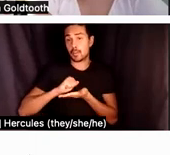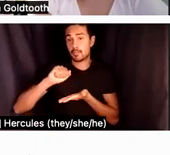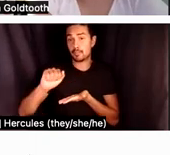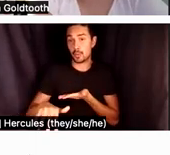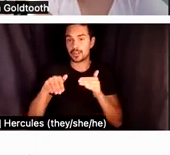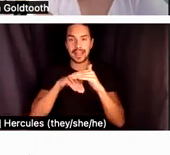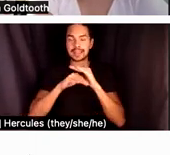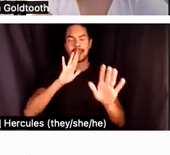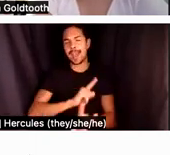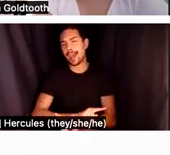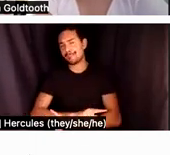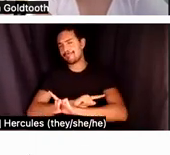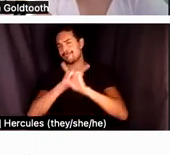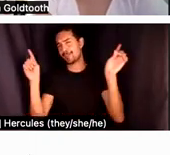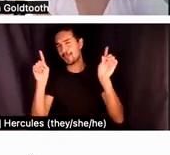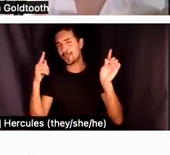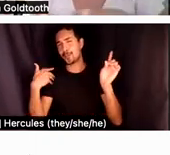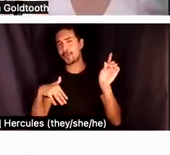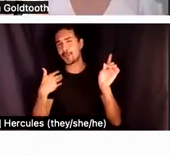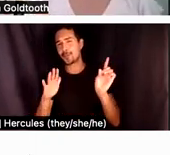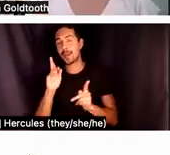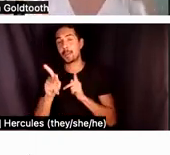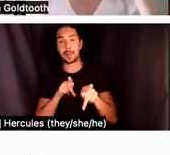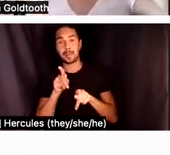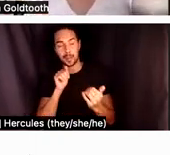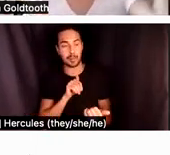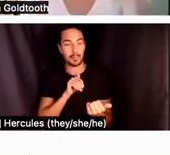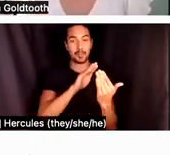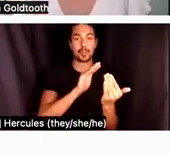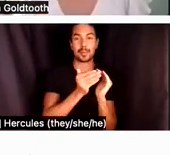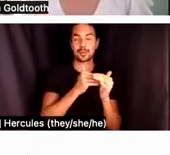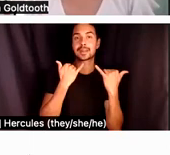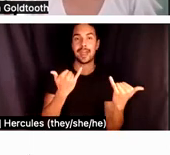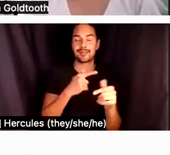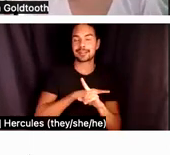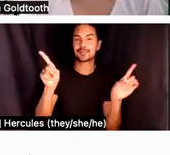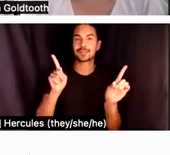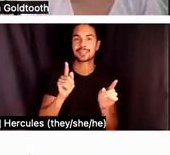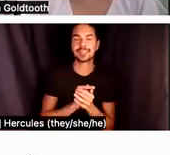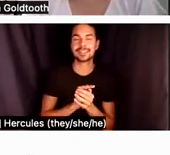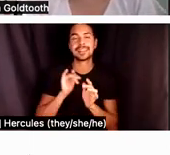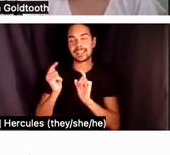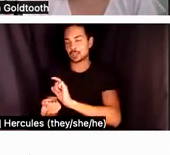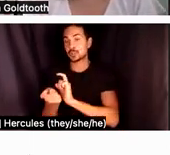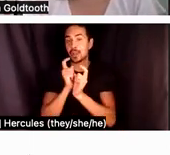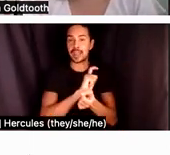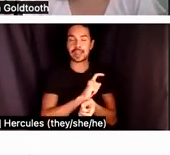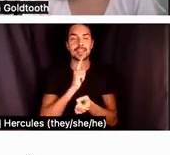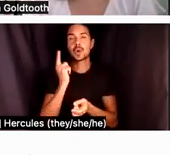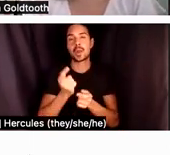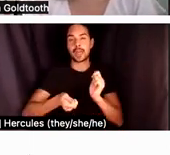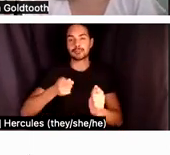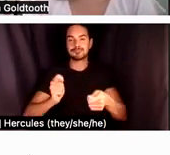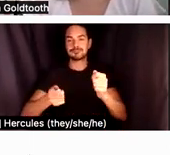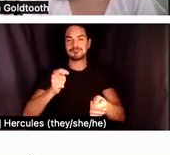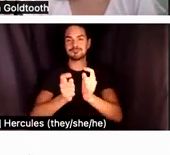way different than it is now. And so like people's approaches change. And so like, I feel like the change part is constant. And the